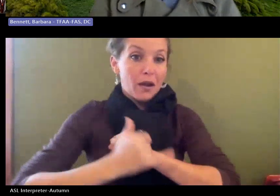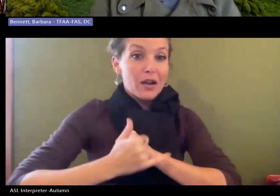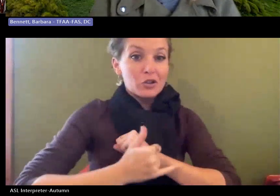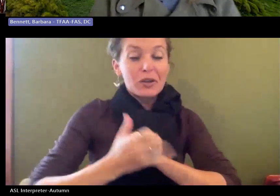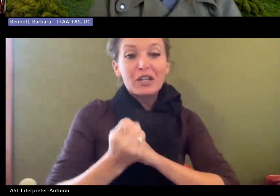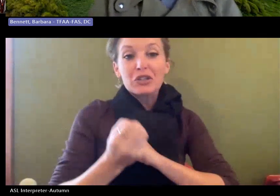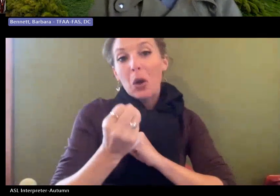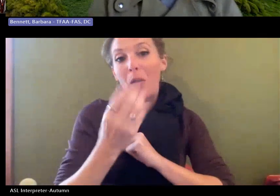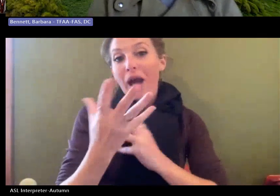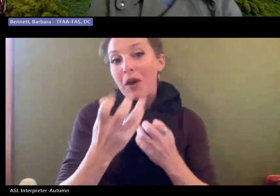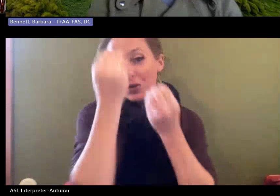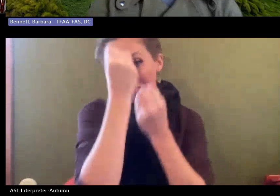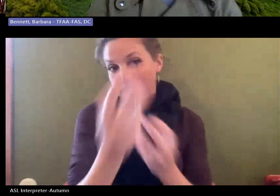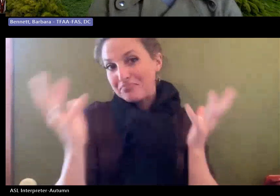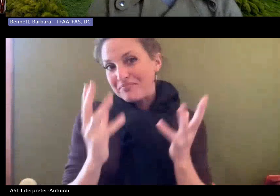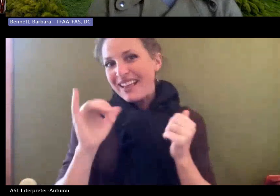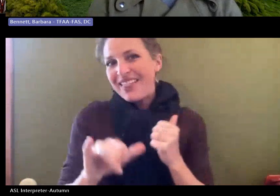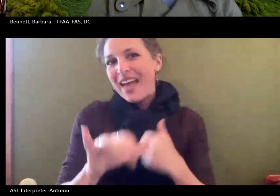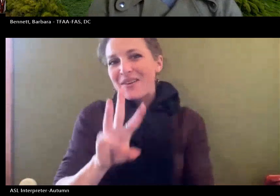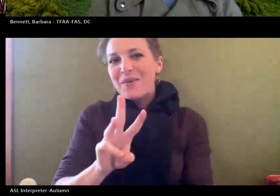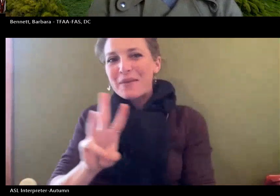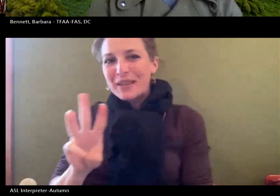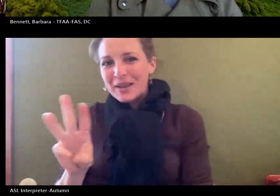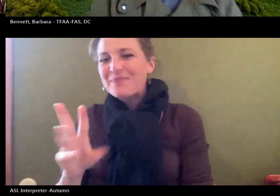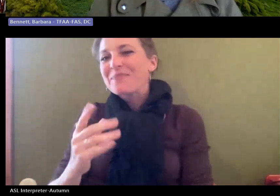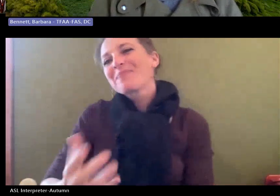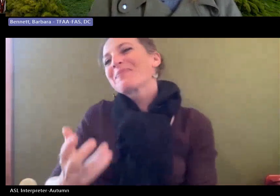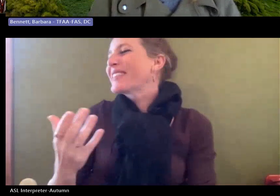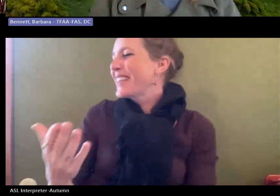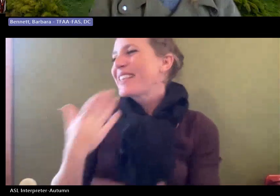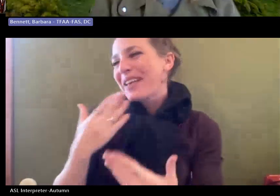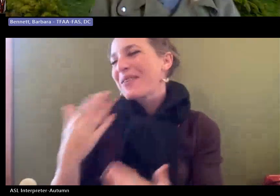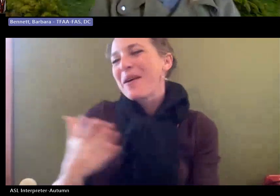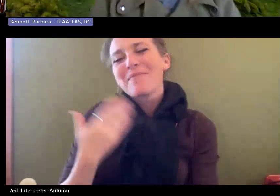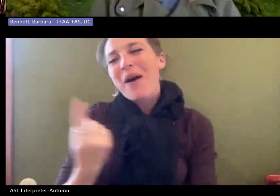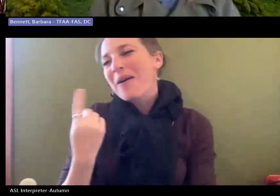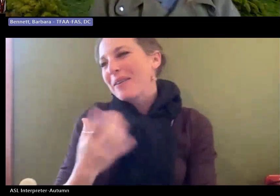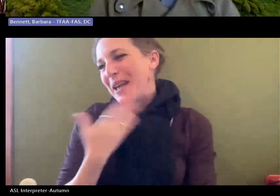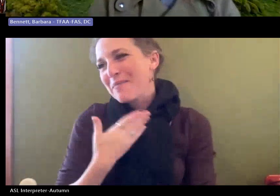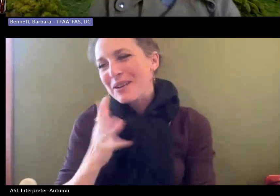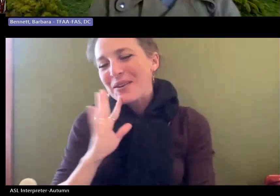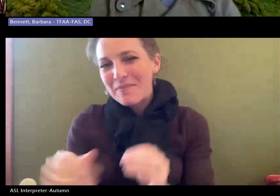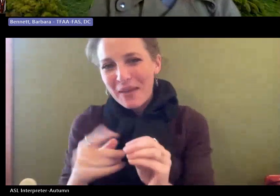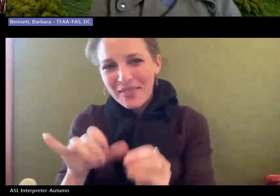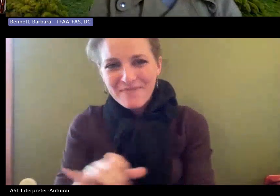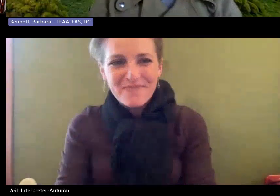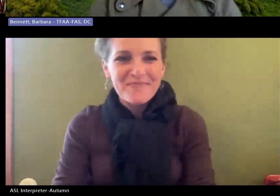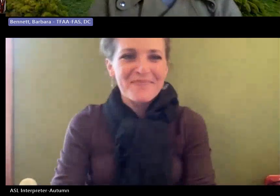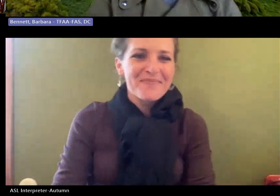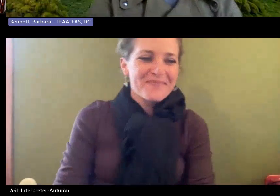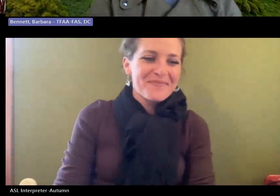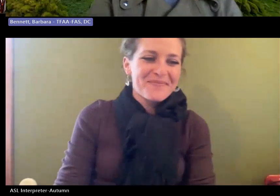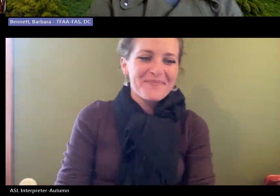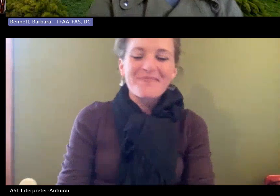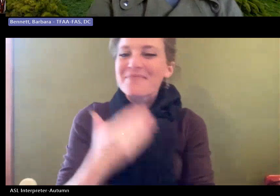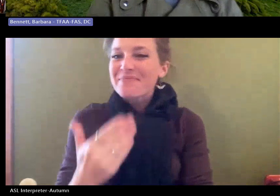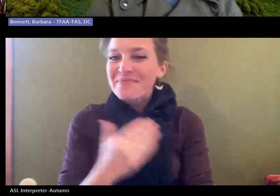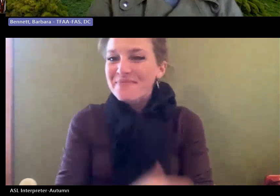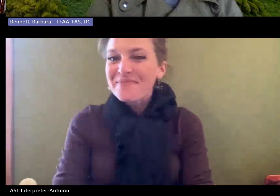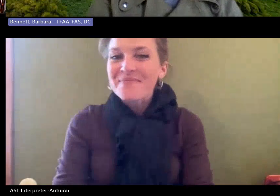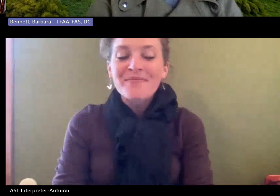particular site. No, thank you. I'm Okay. always happy to talk about it. Thank you. Okay. So